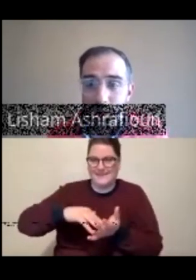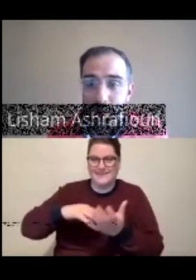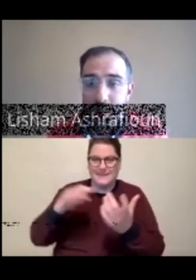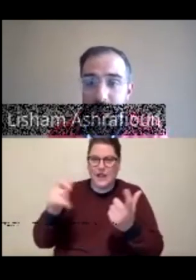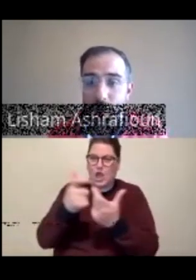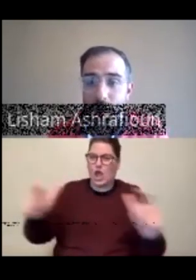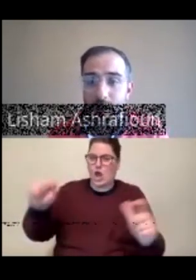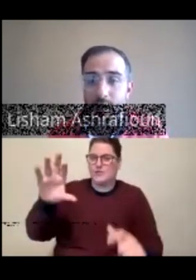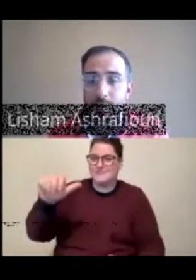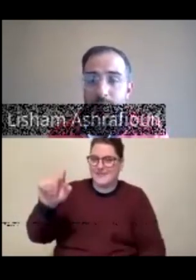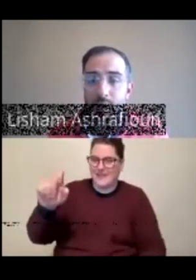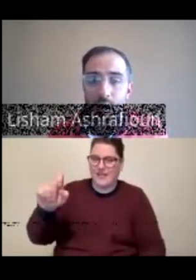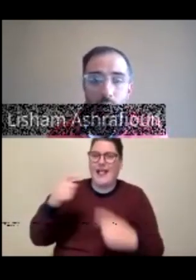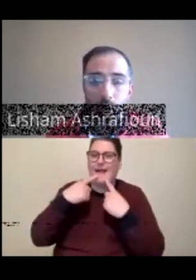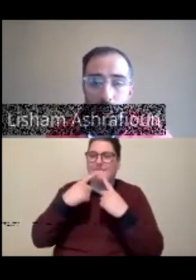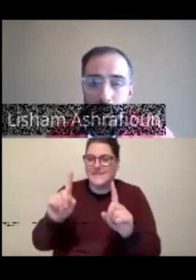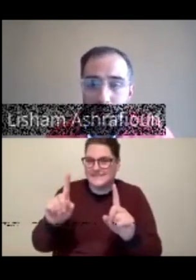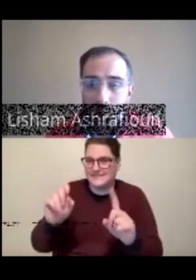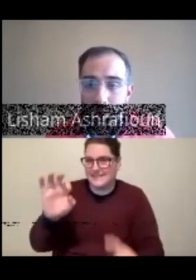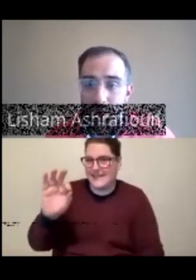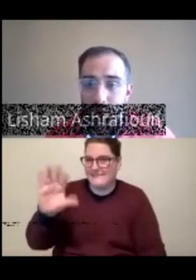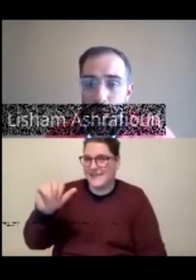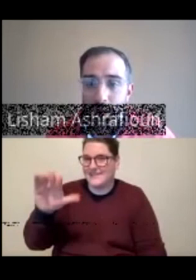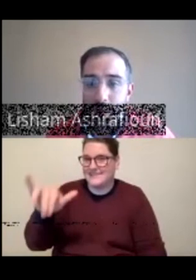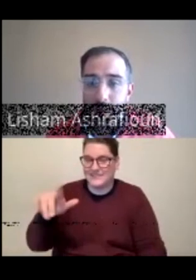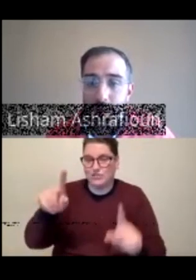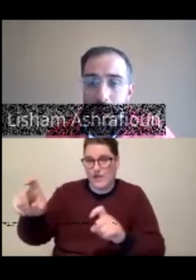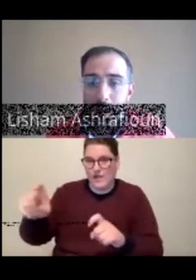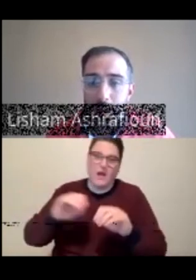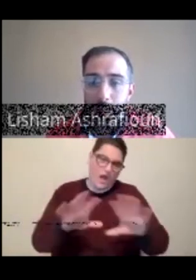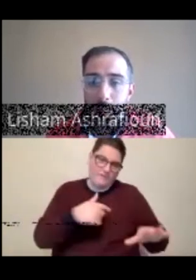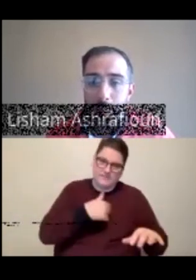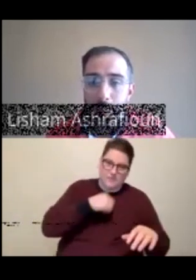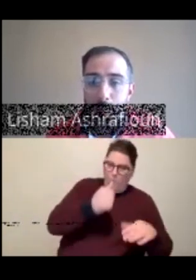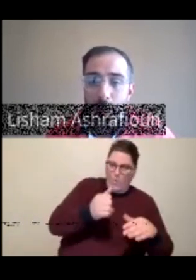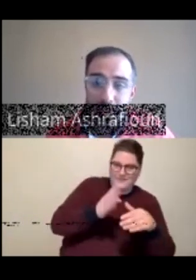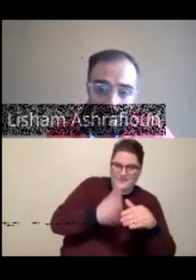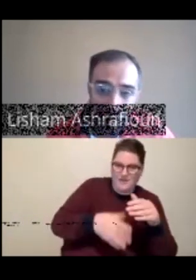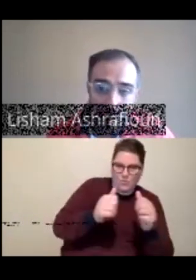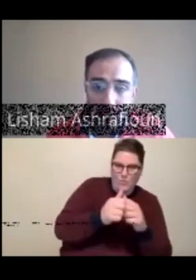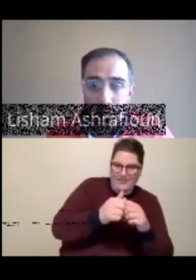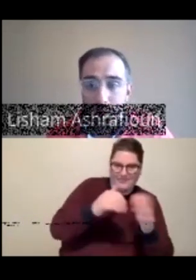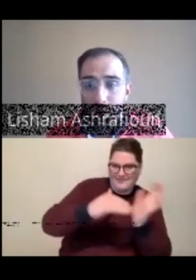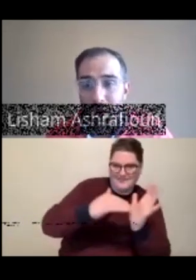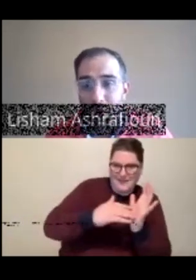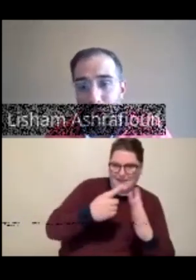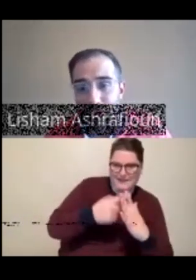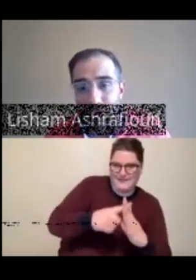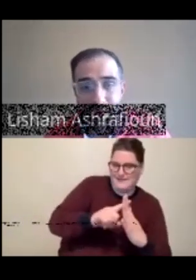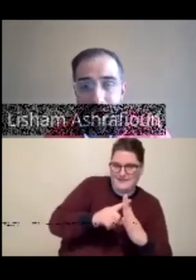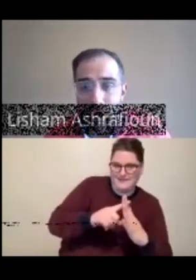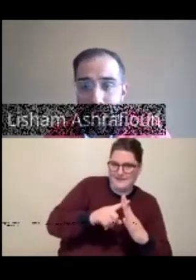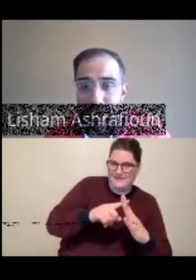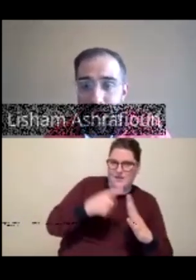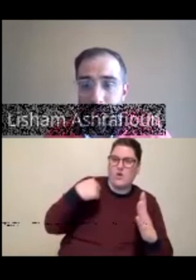scale full efficacy trial. We obviously won't be done with the study, or we'll have